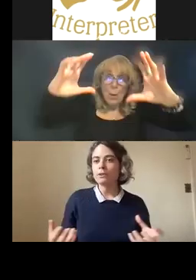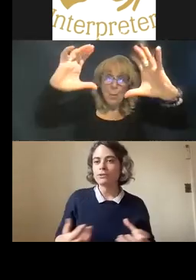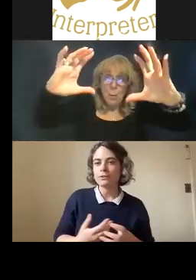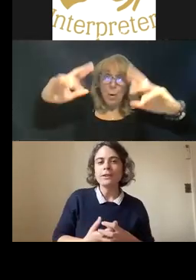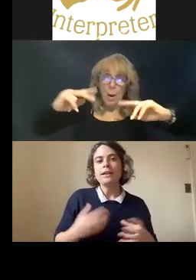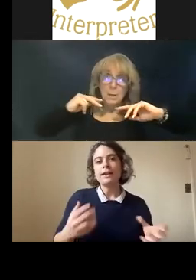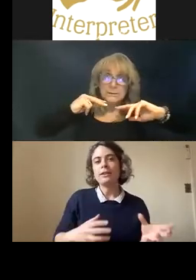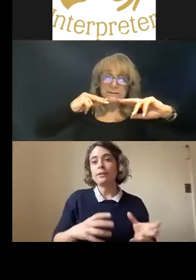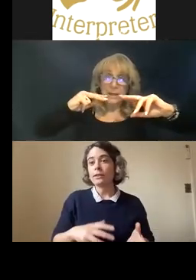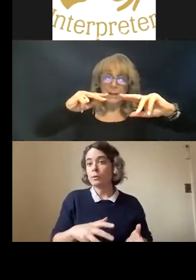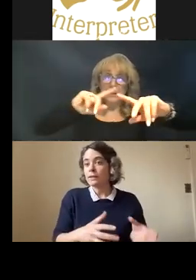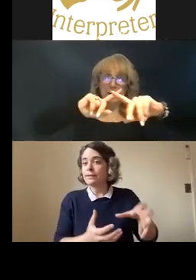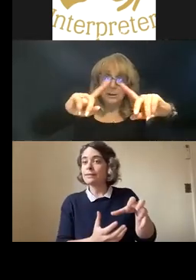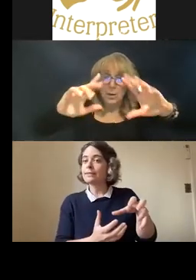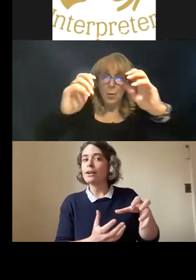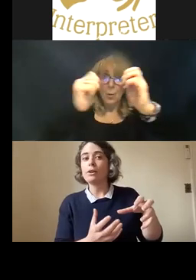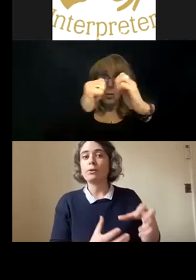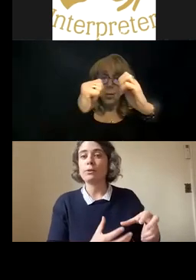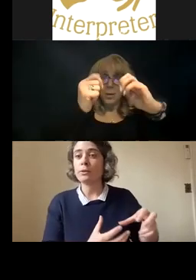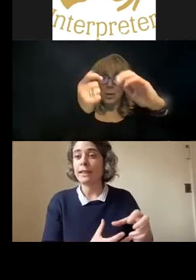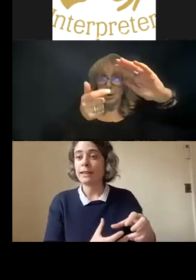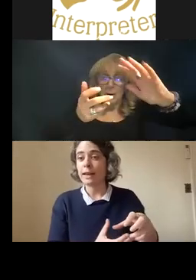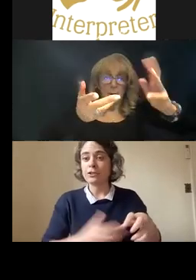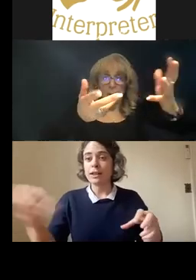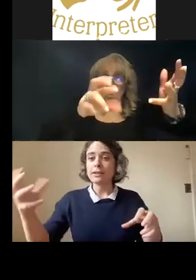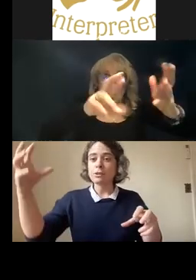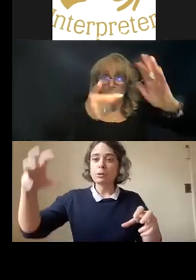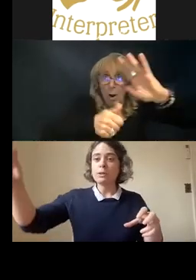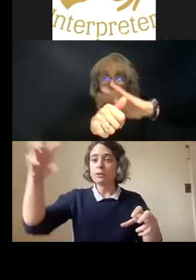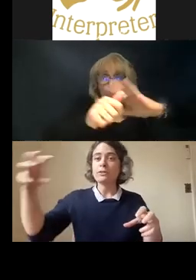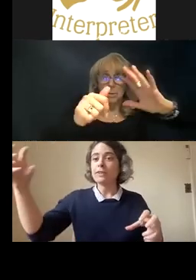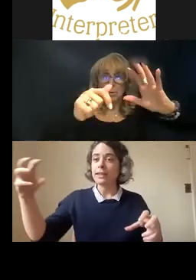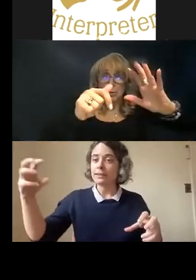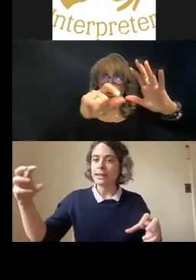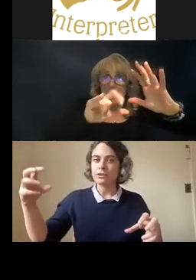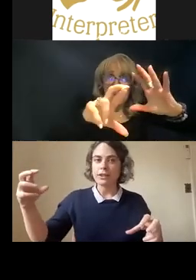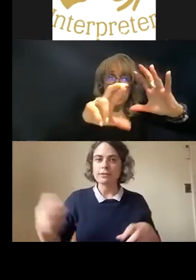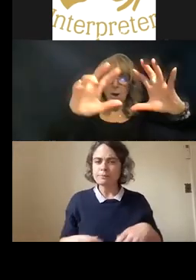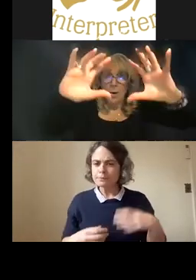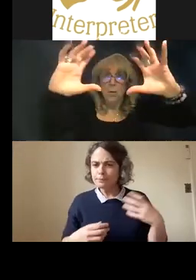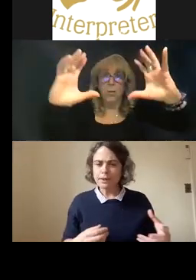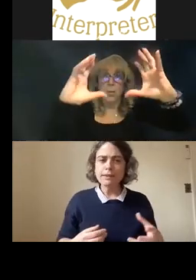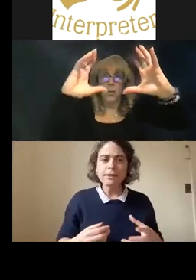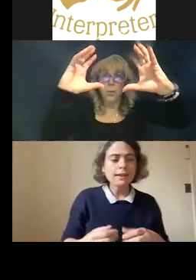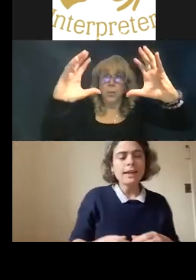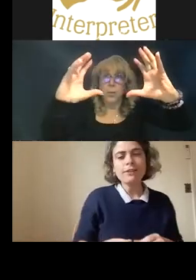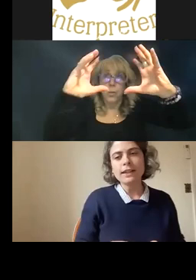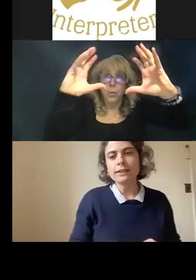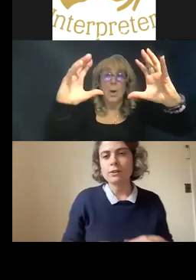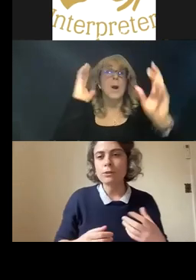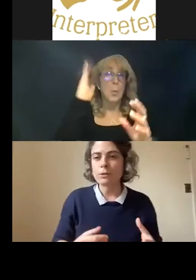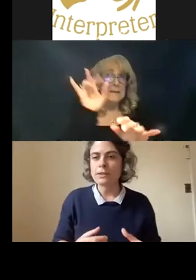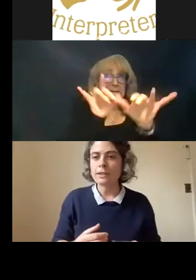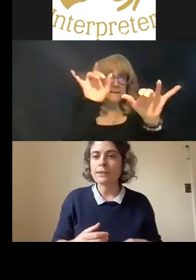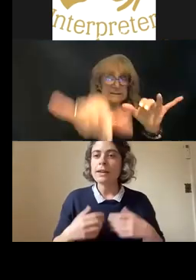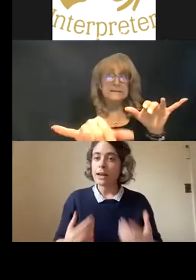of pressure. And then we can tilt the air jet, and the ball will just stay in the air jet. And this effect is